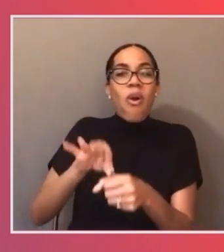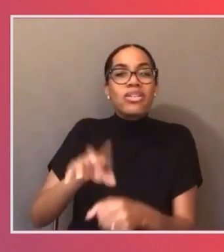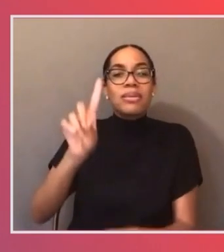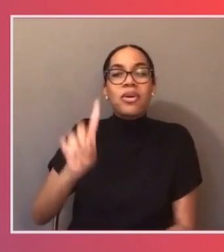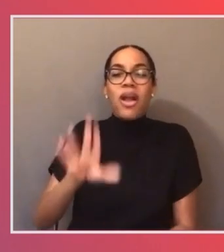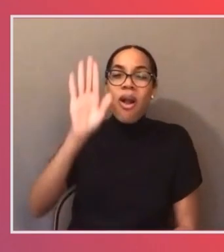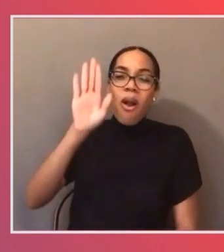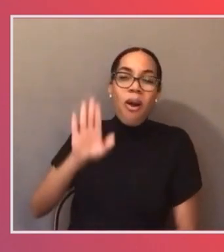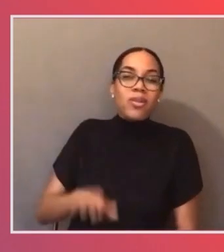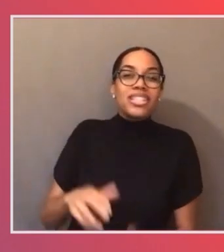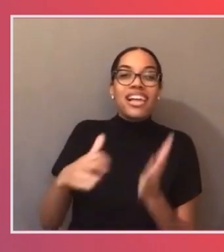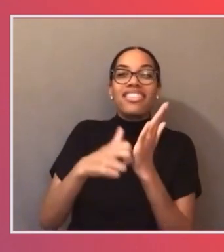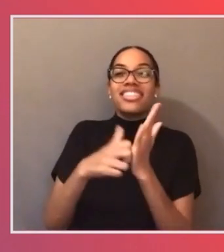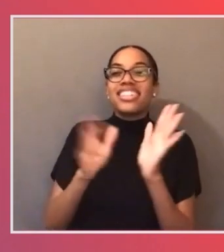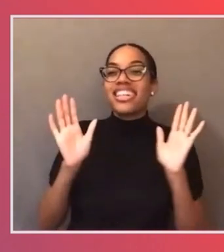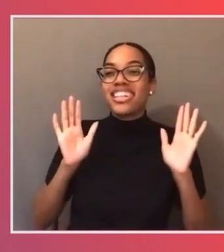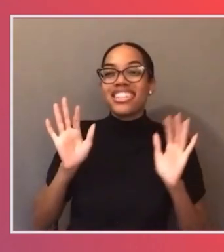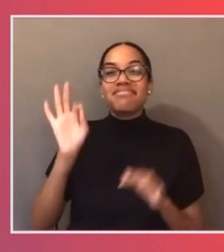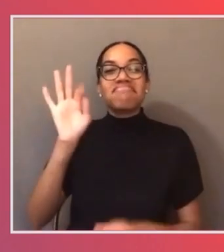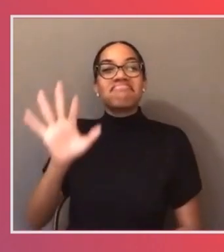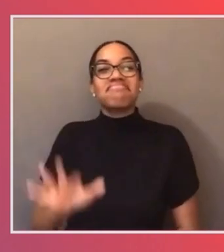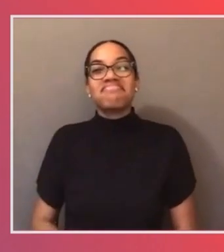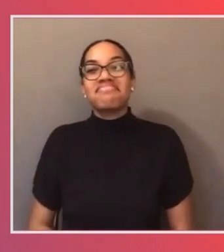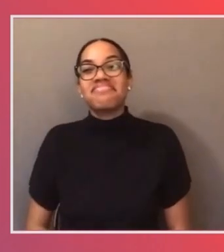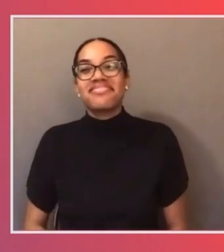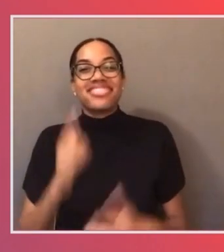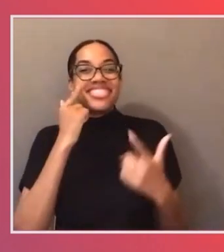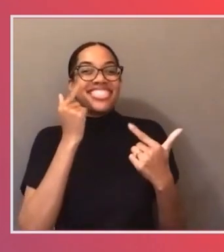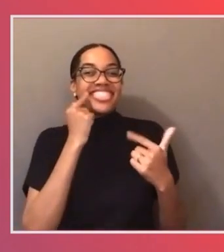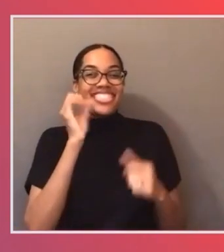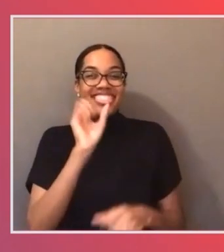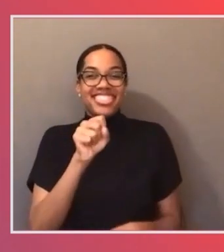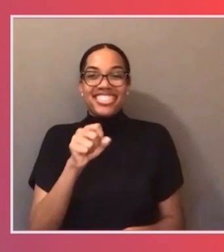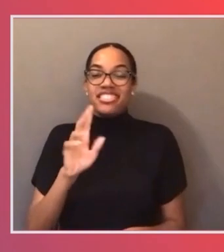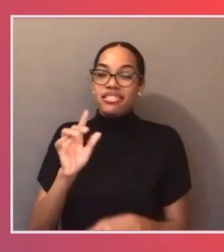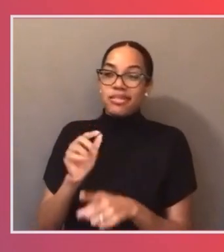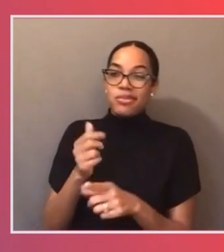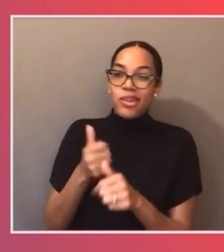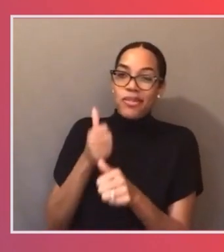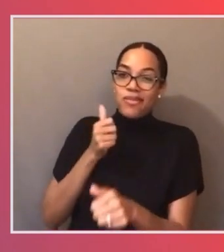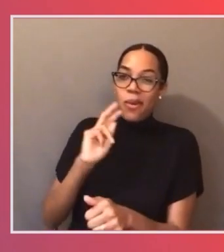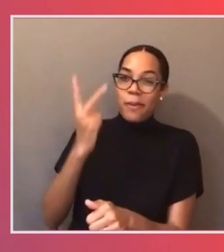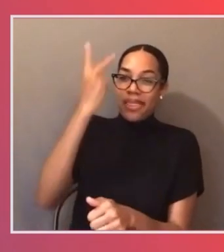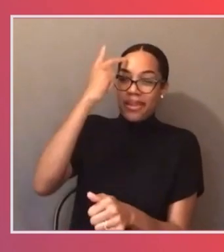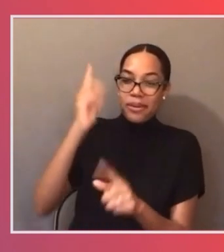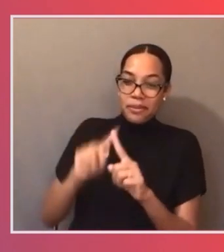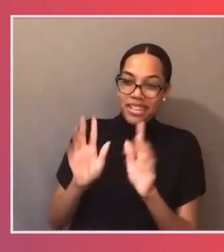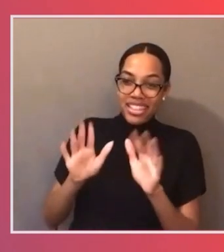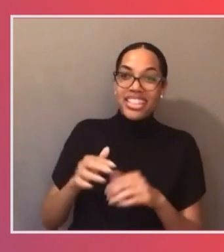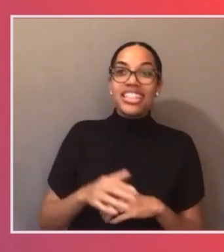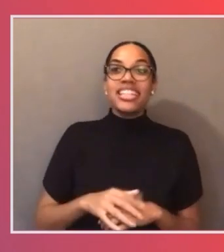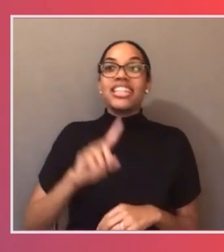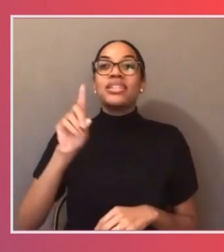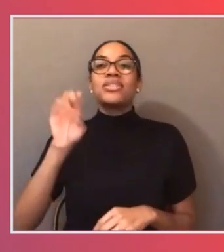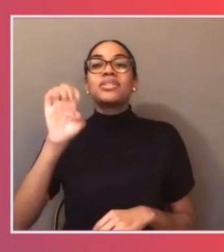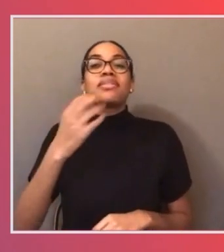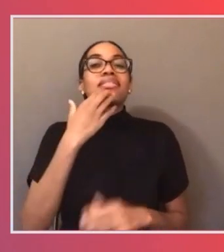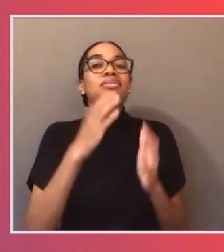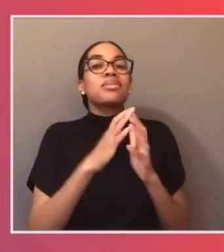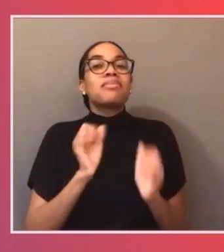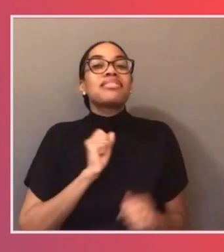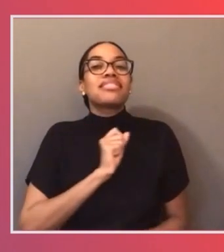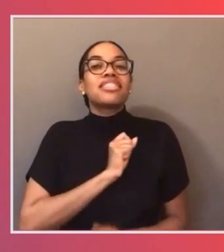right. I mean, I don't mean to be political. And thank you, Senator. Thank you so much. Thank you for just being that trailblazer